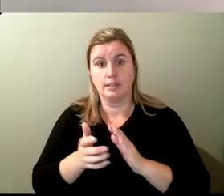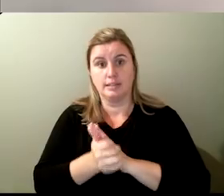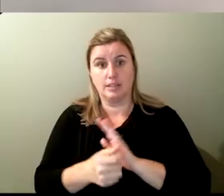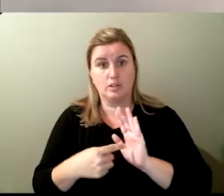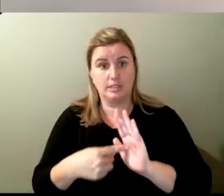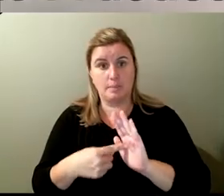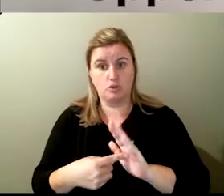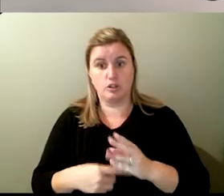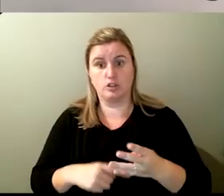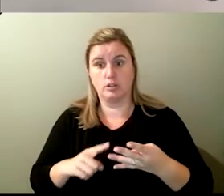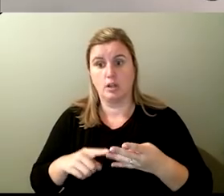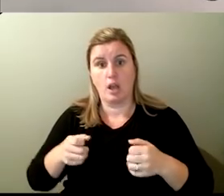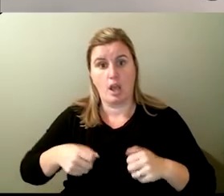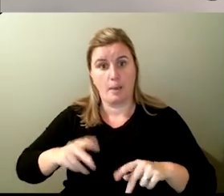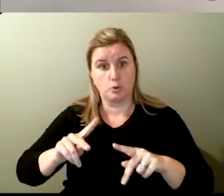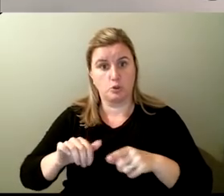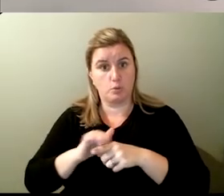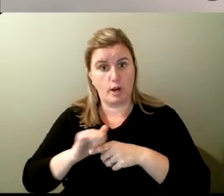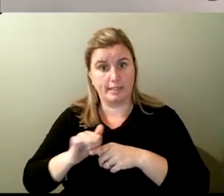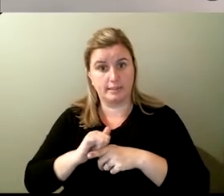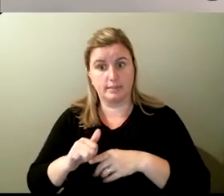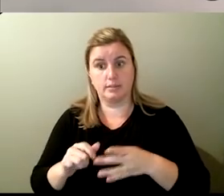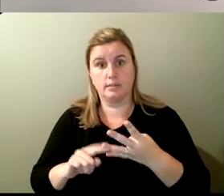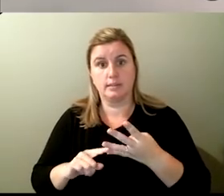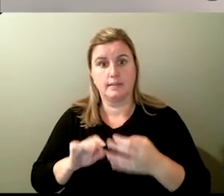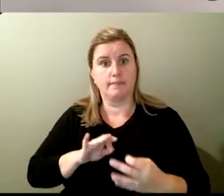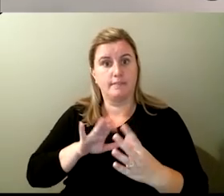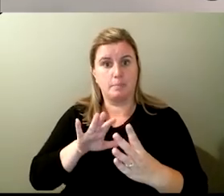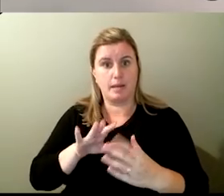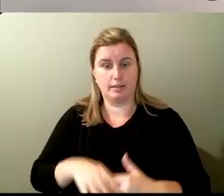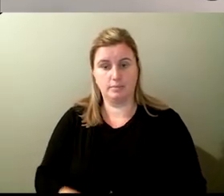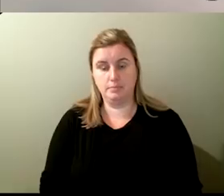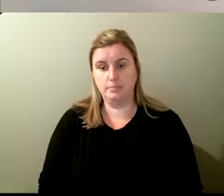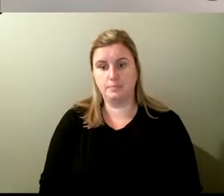demonstration, opportunity to practice, feedback.